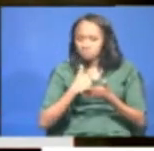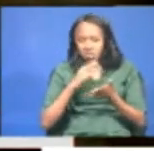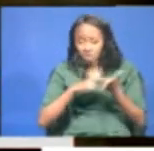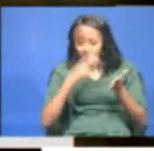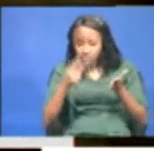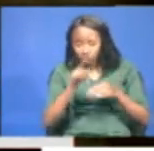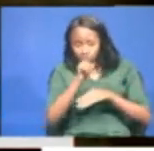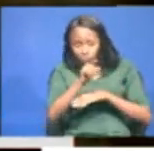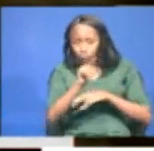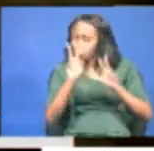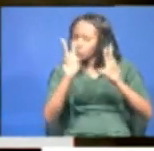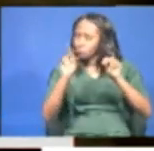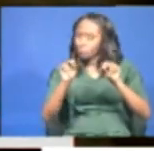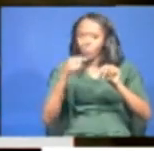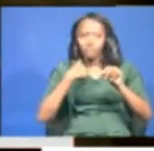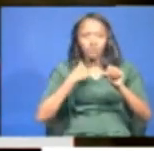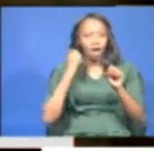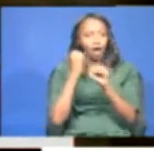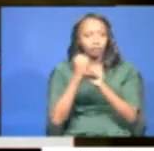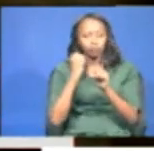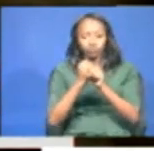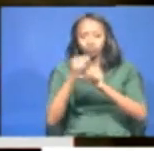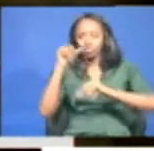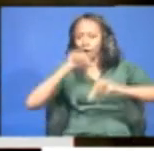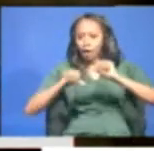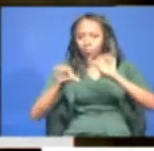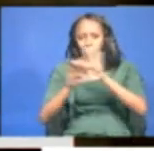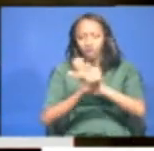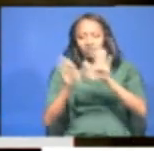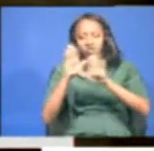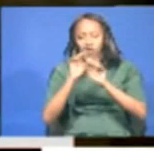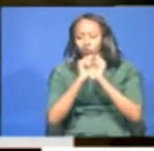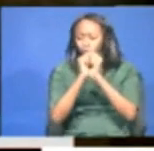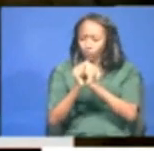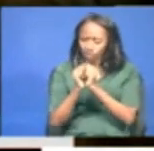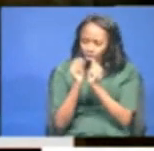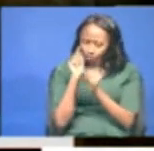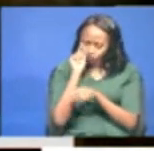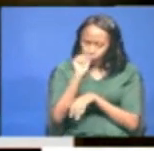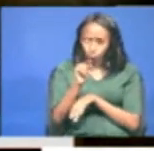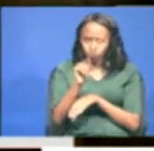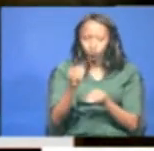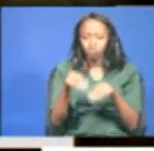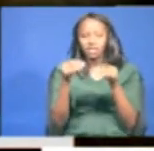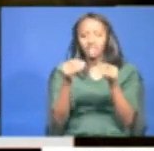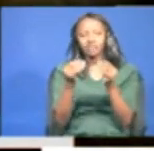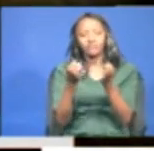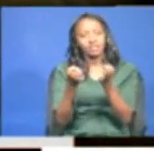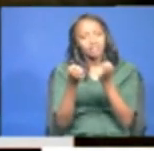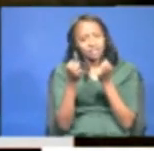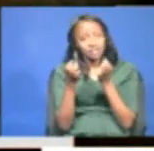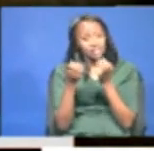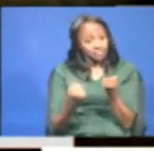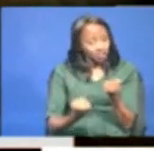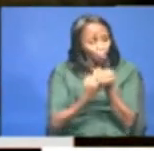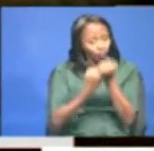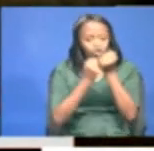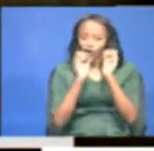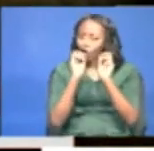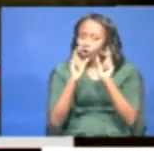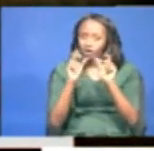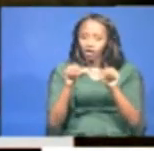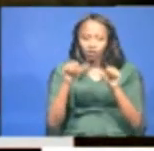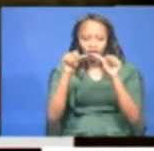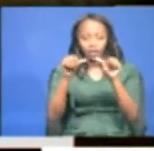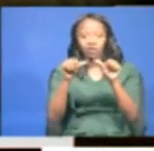do whatever it takes, and will be there for you to give you the necessary support so that you are in a position to turn around the